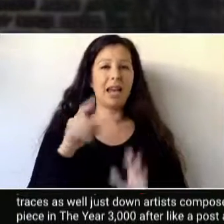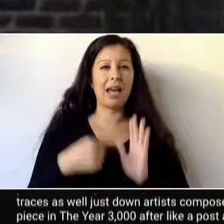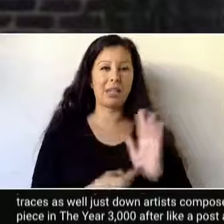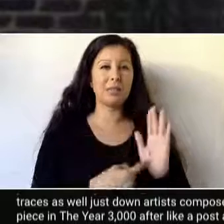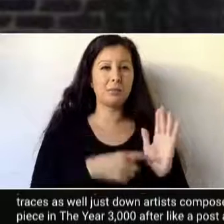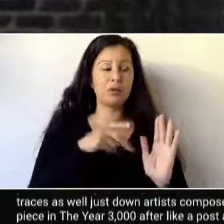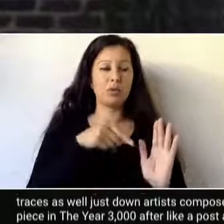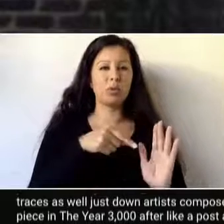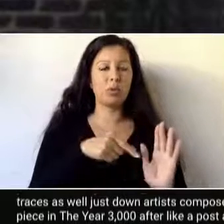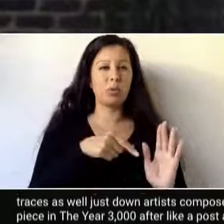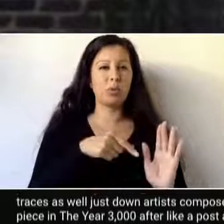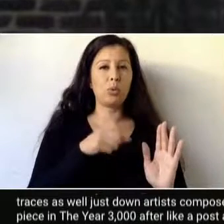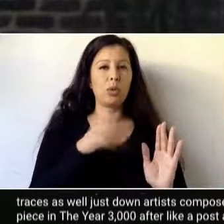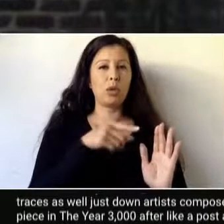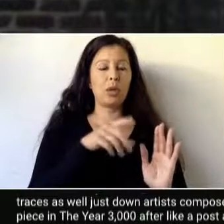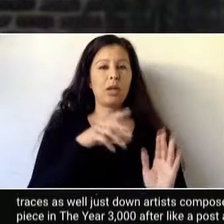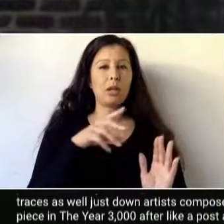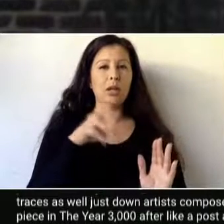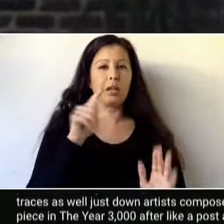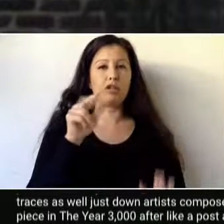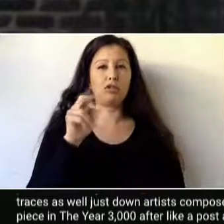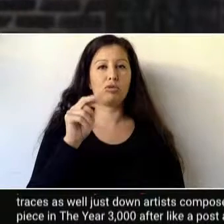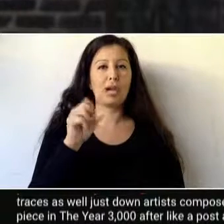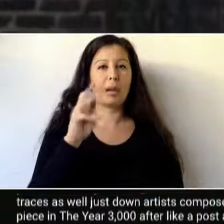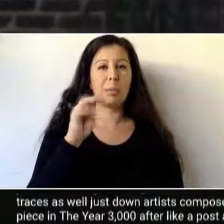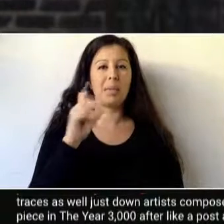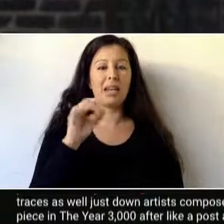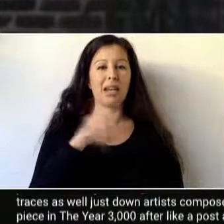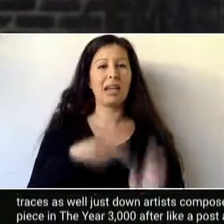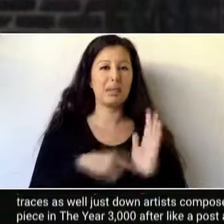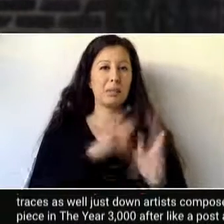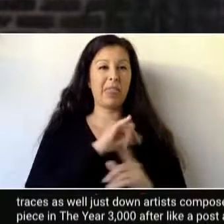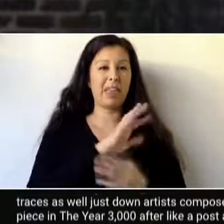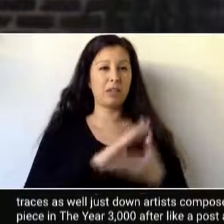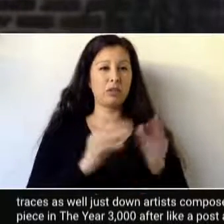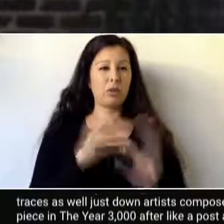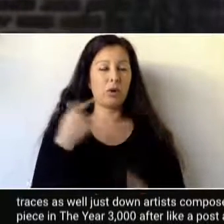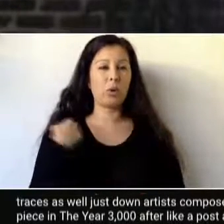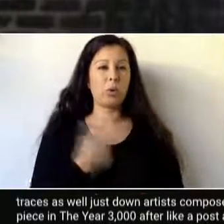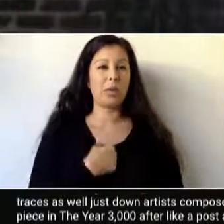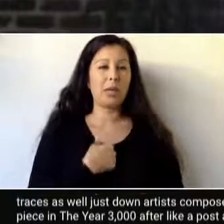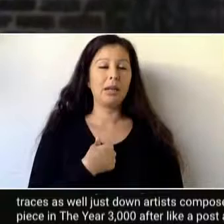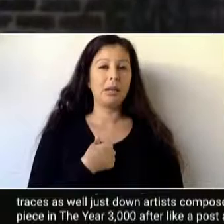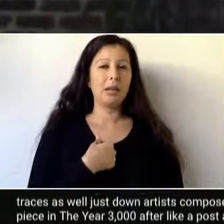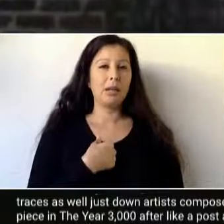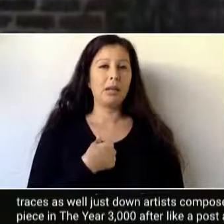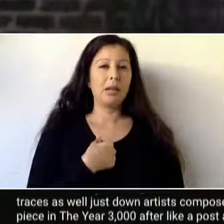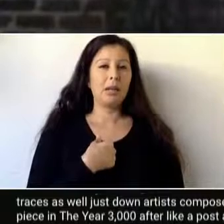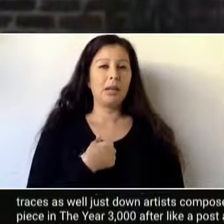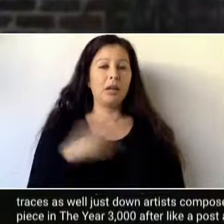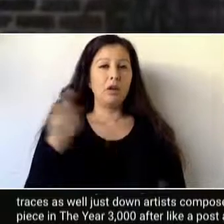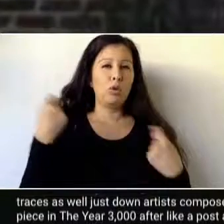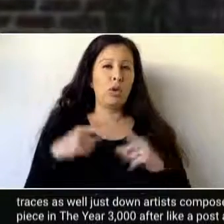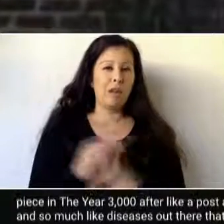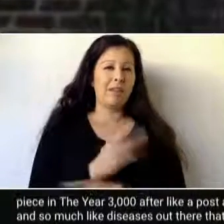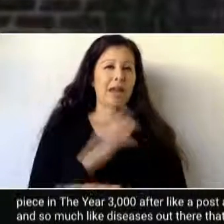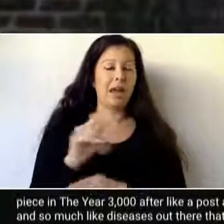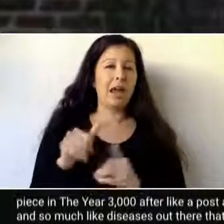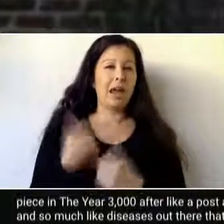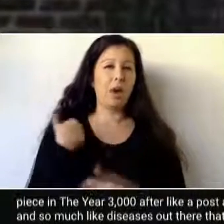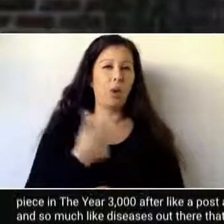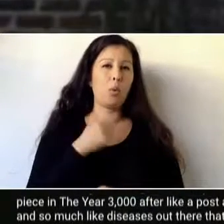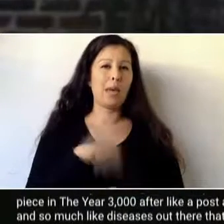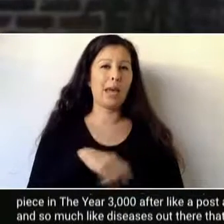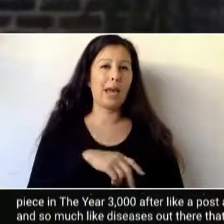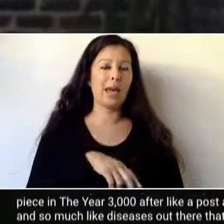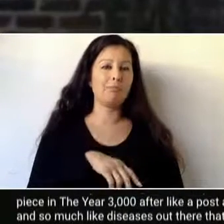it's a transmedia exhibition, but in this story, like, we are trying to figure out how we can tap